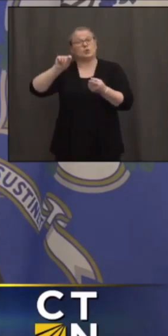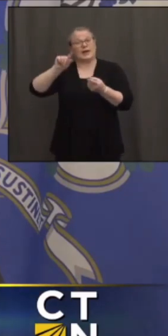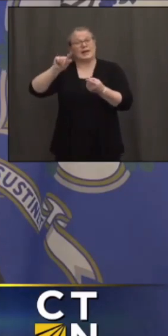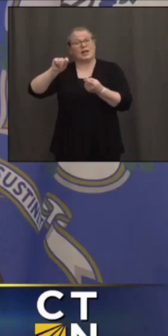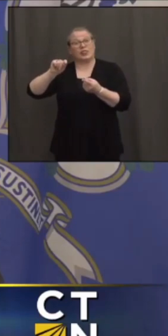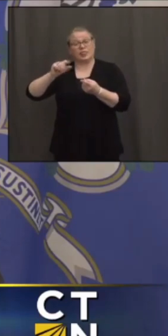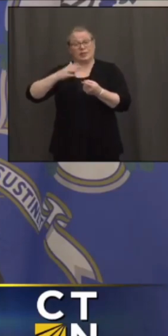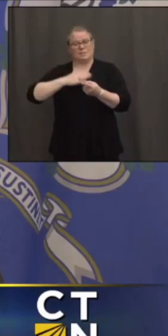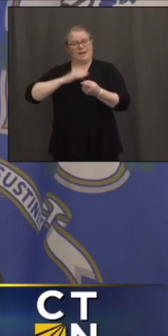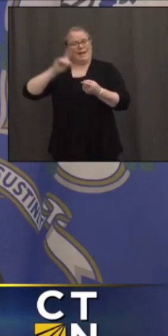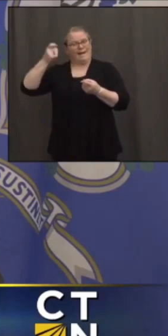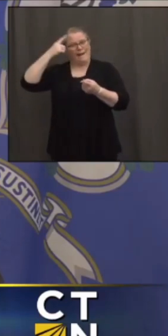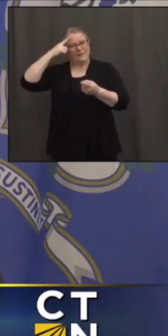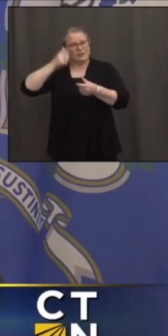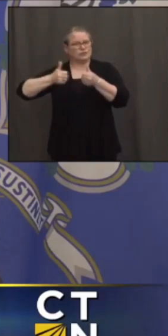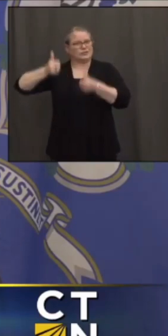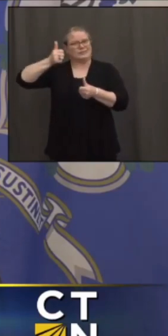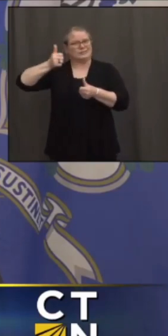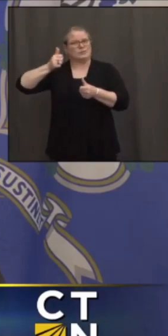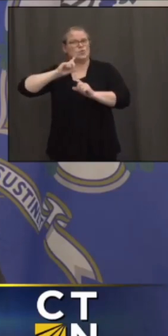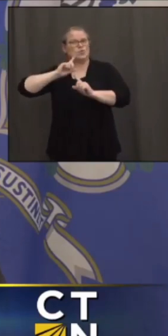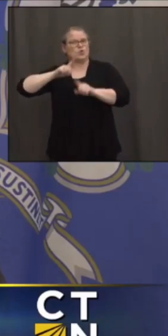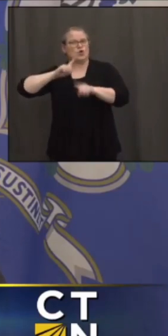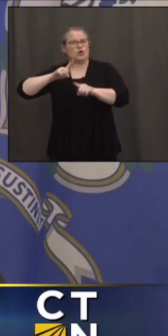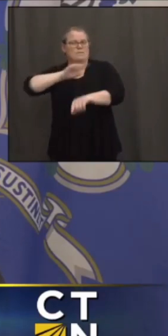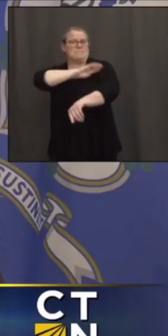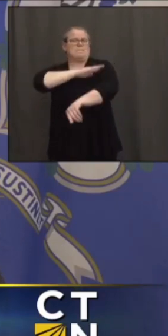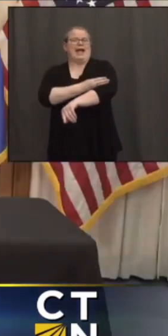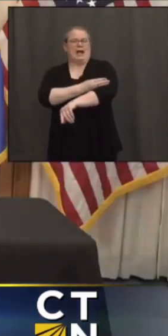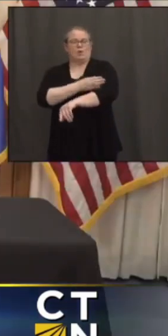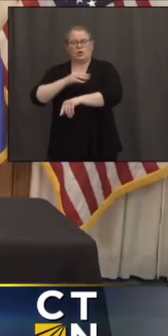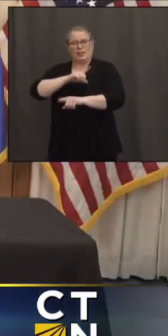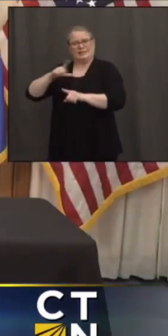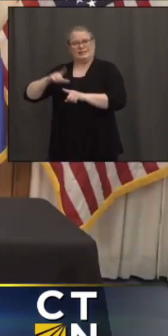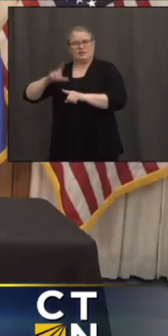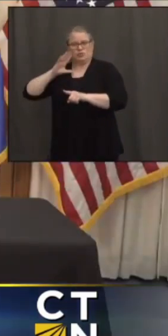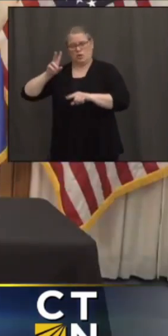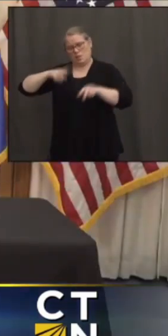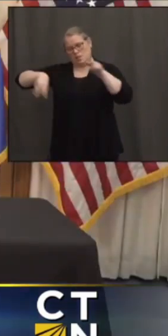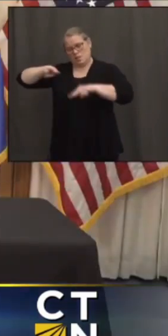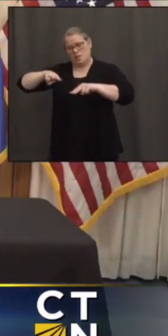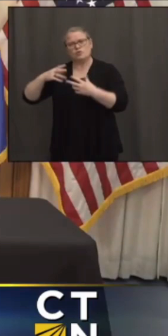review. So I'd like to have their weigh in on that. Okay, thanks you very much. Thanks.